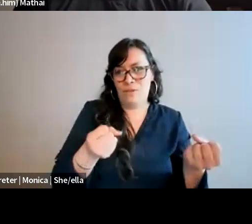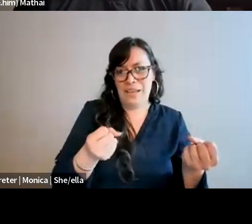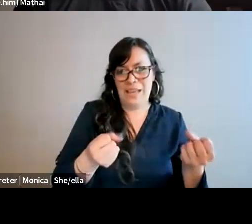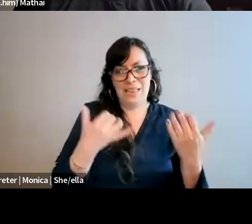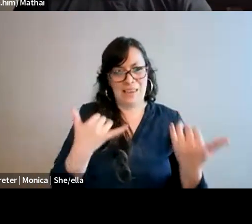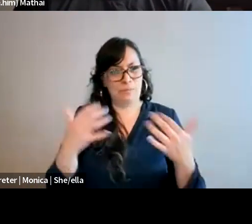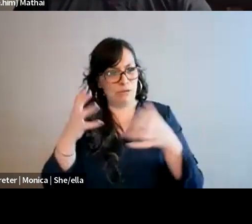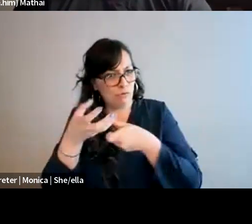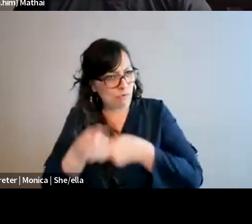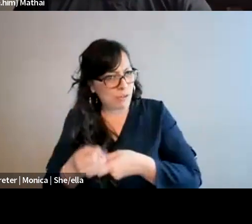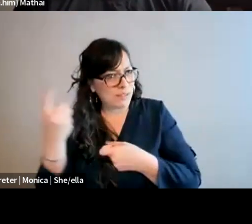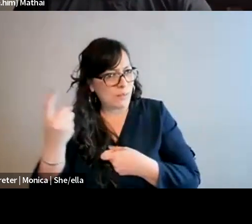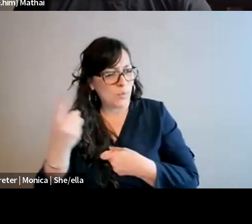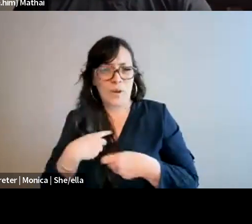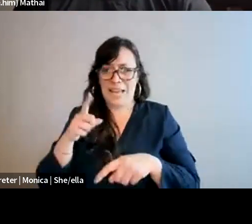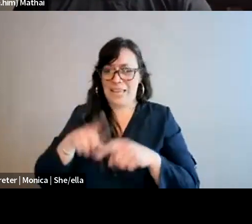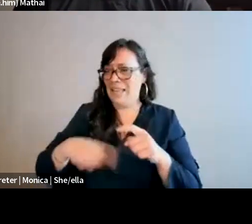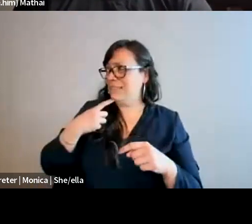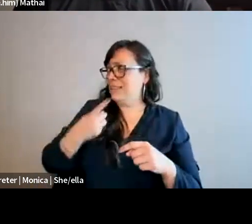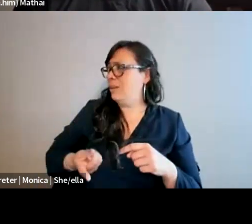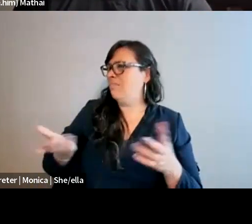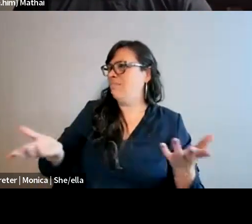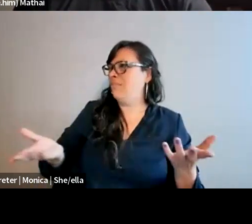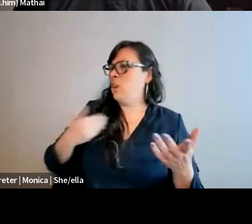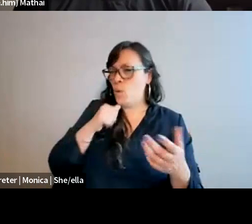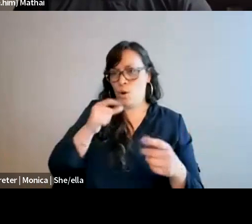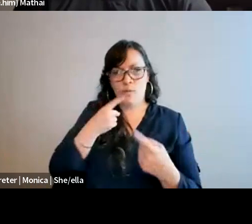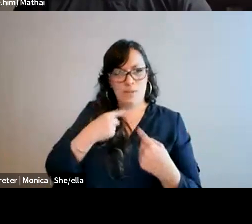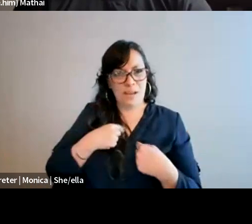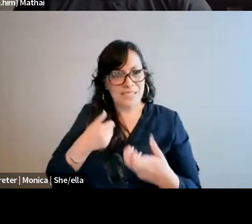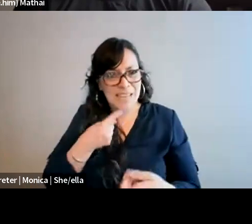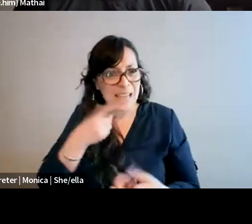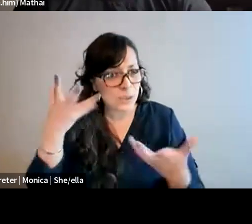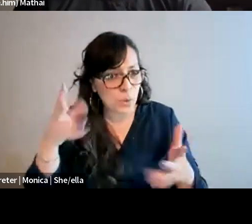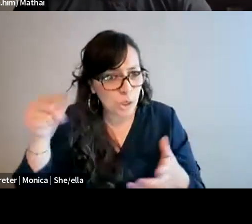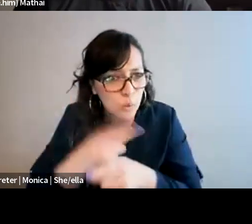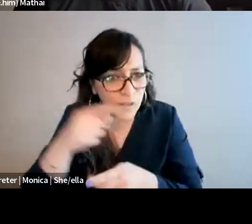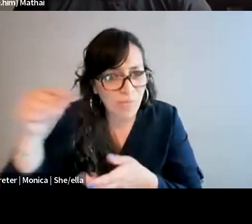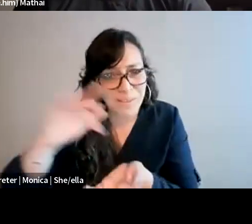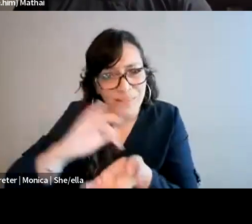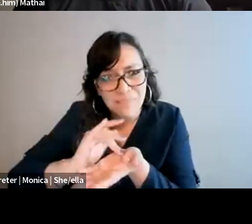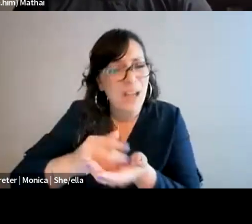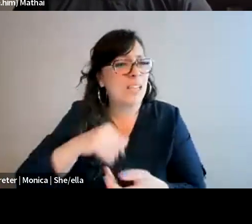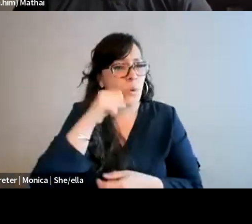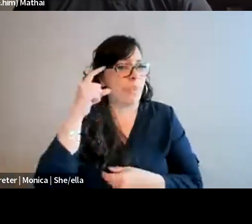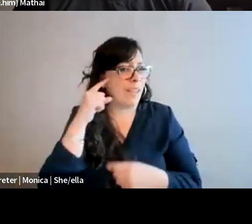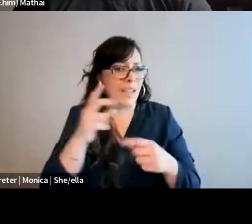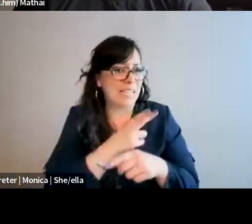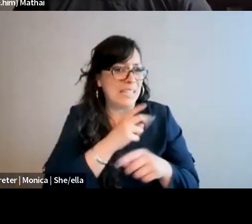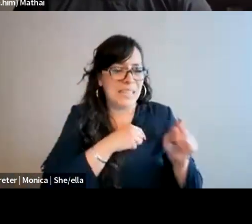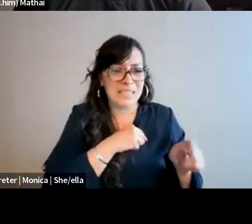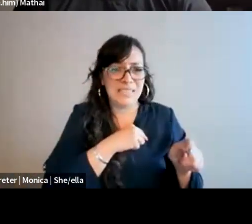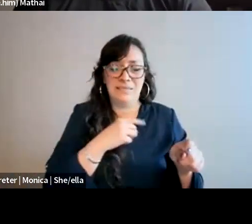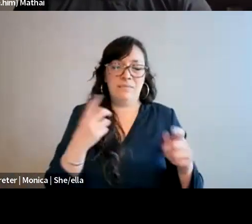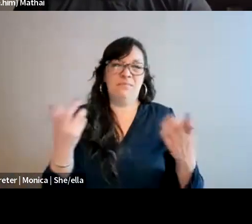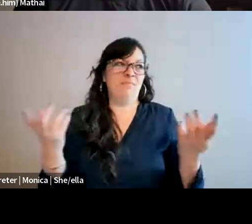trust someone when I can't tell you, when you won't respond, when I say, I don't want to use this, or I don't think I need this. This is